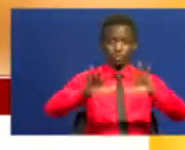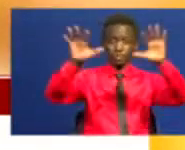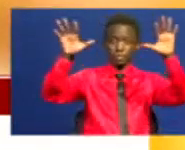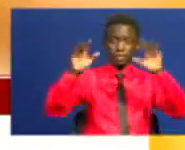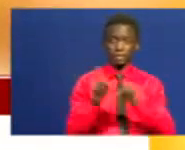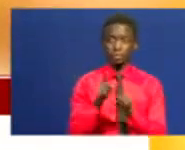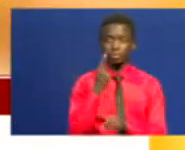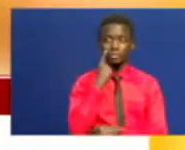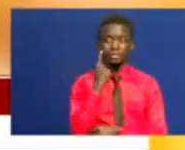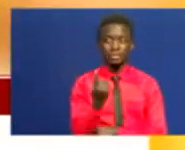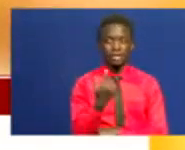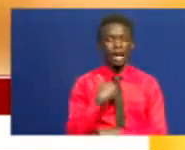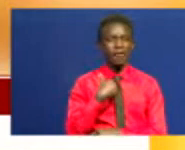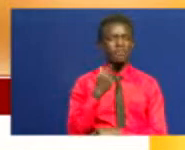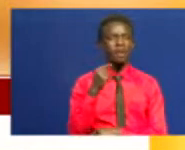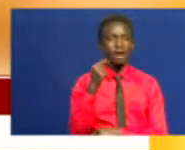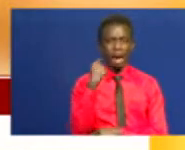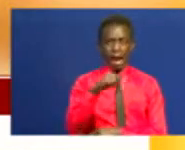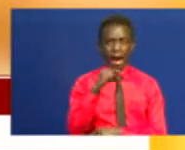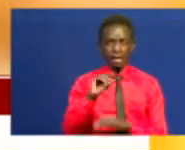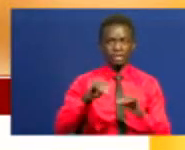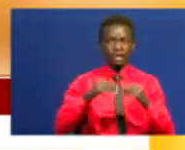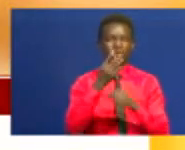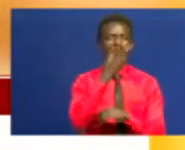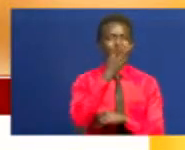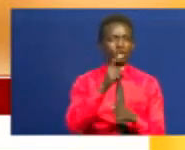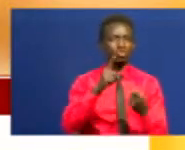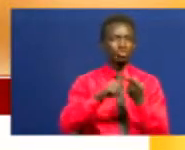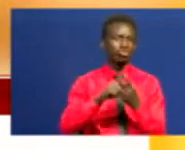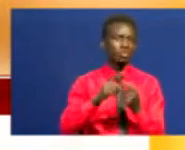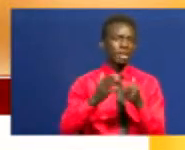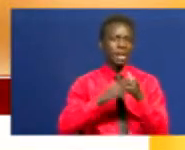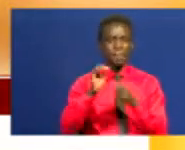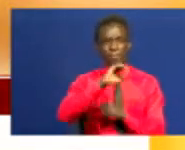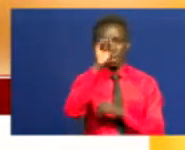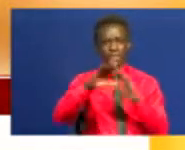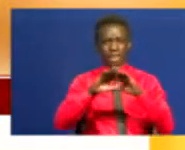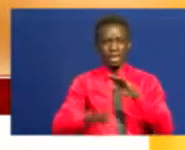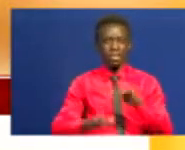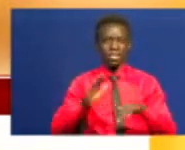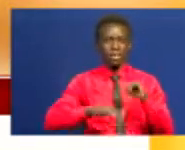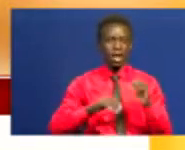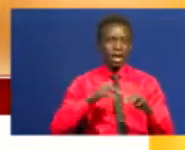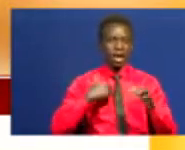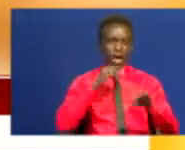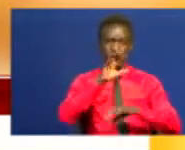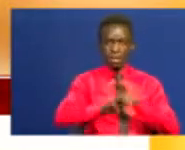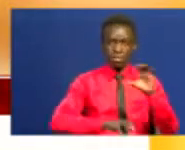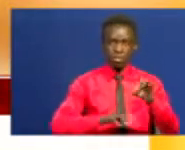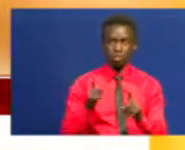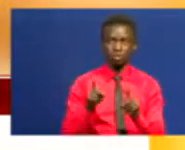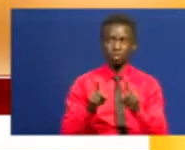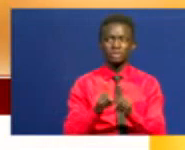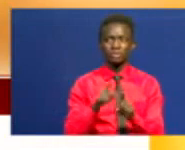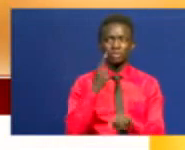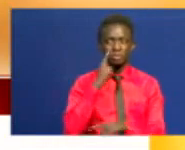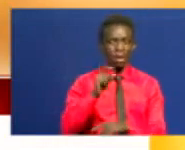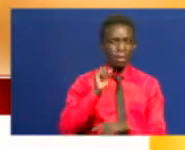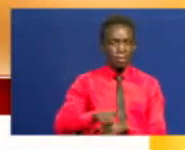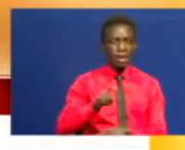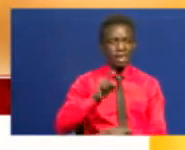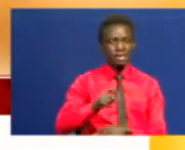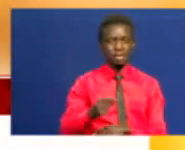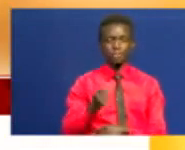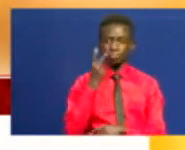have greenhouse emissions 40 to 90% less than animal meat. Plant-based meat is supposed to look, cook,